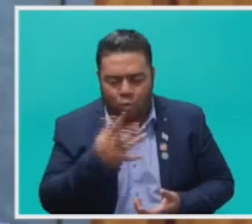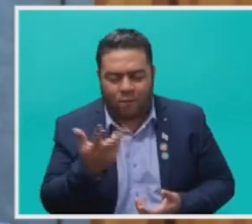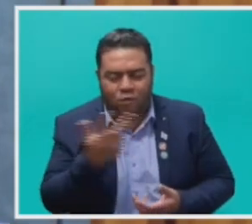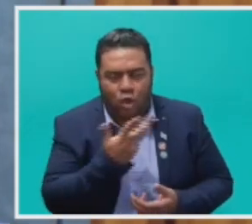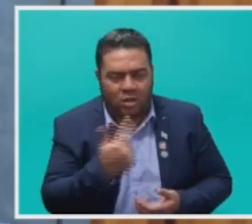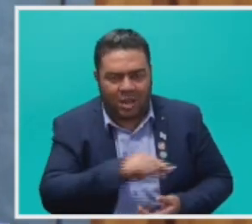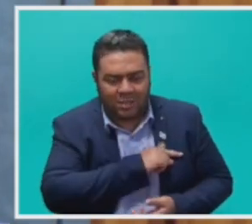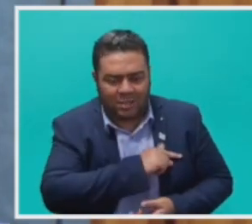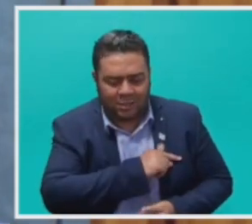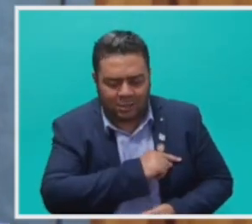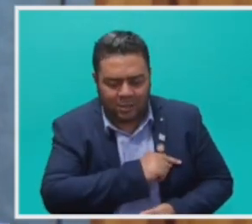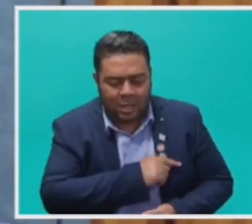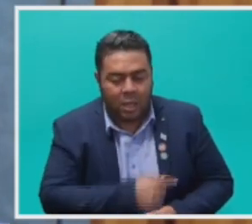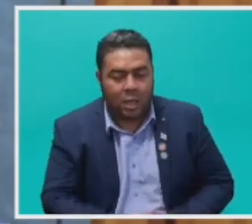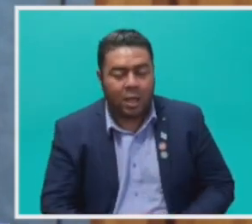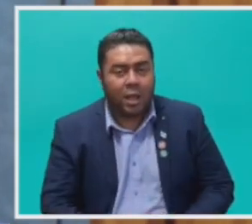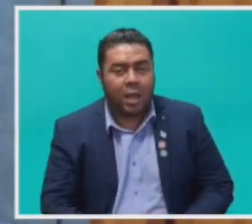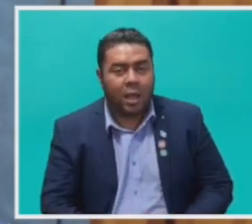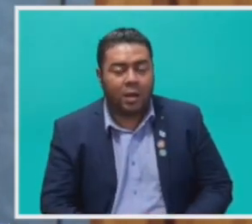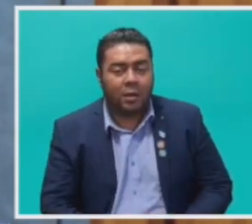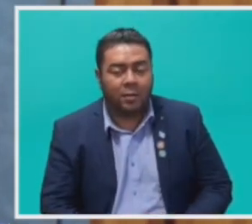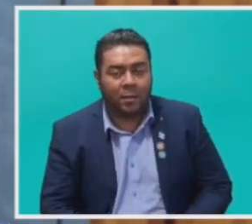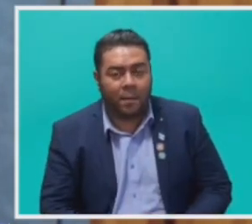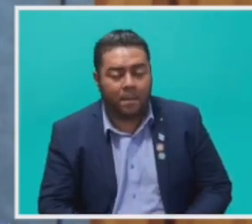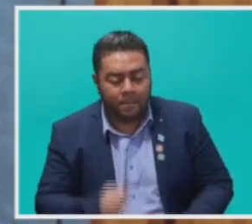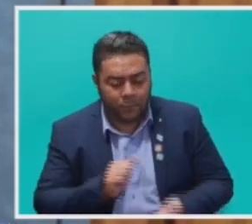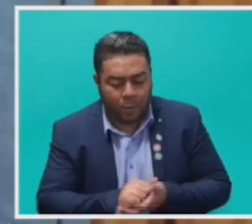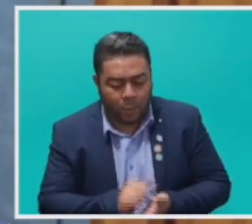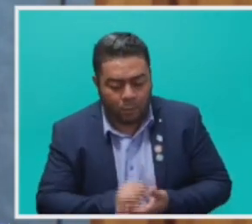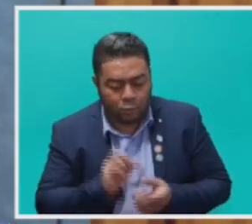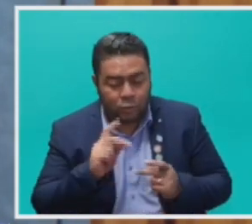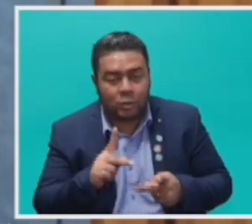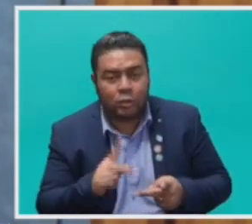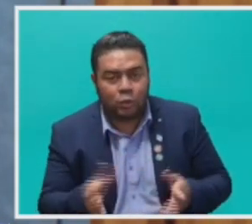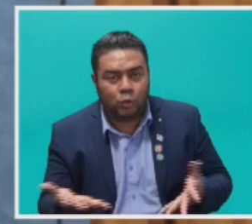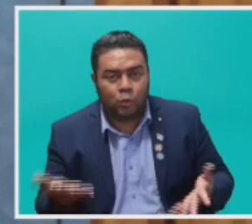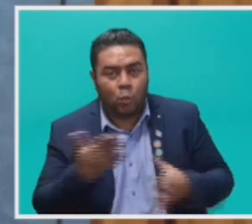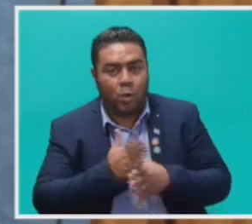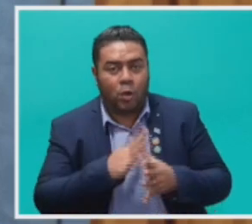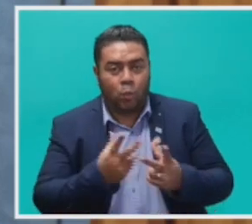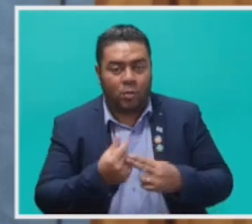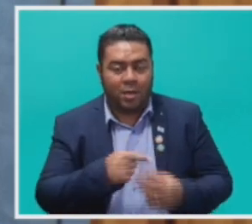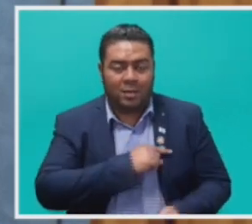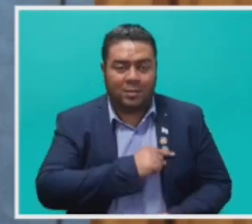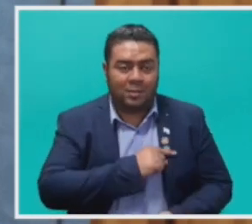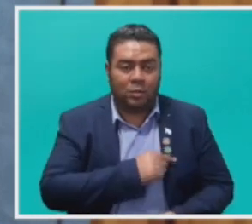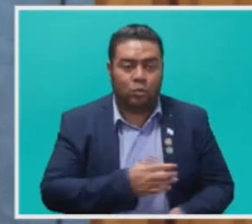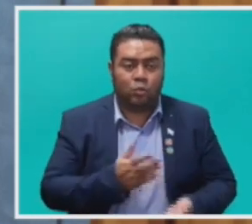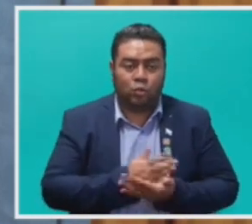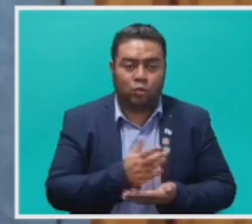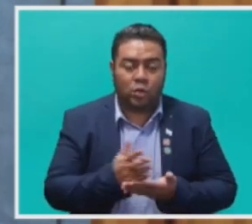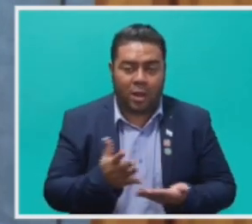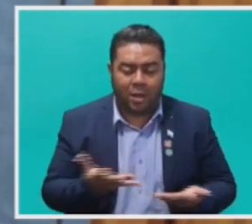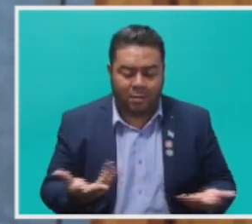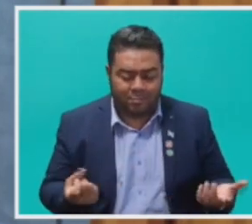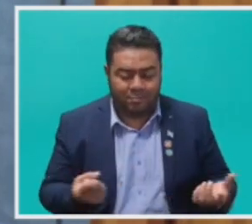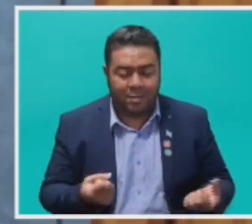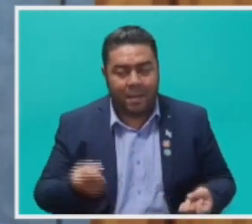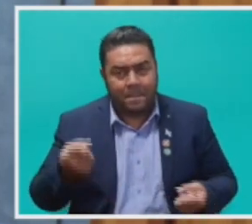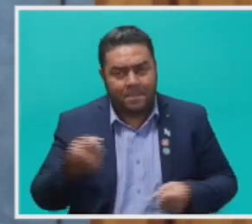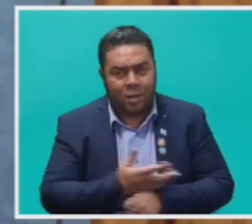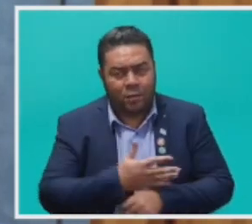us an honest chance to engage with us, to share honestly with them the impact of their actions on